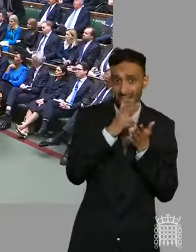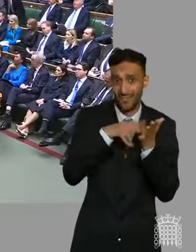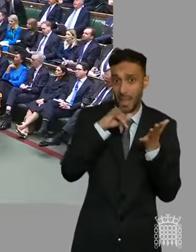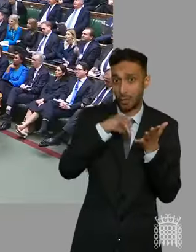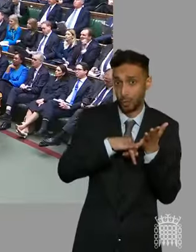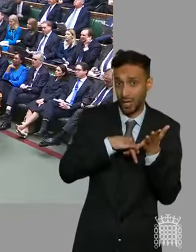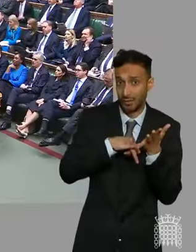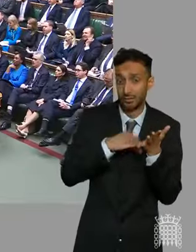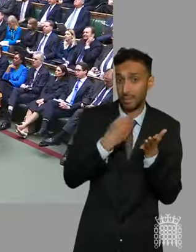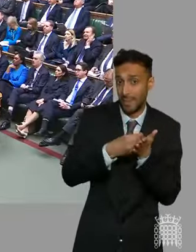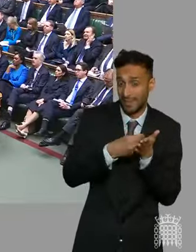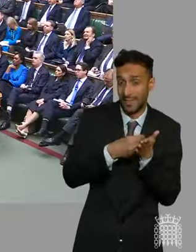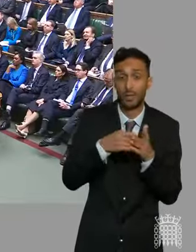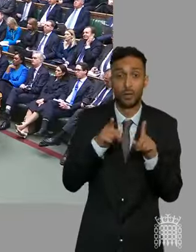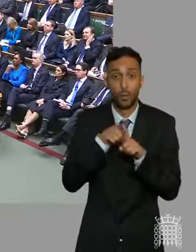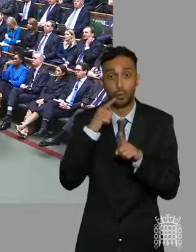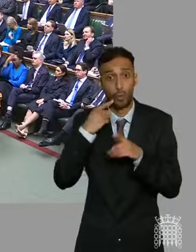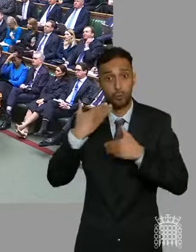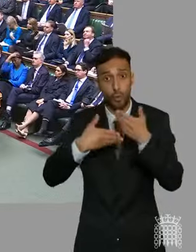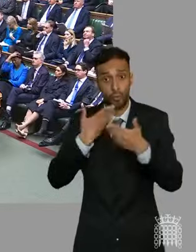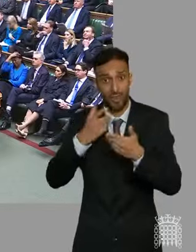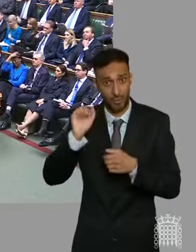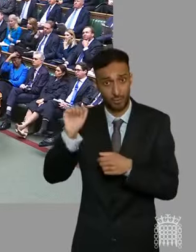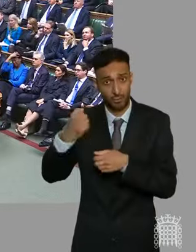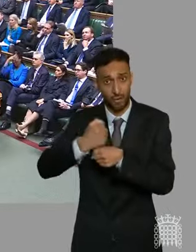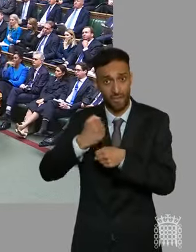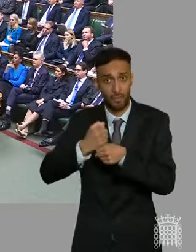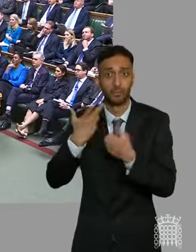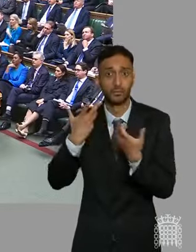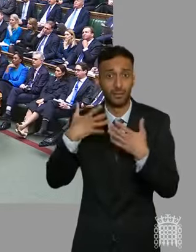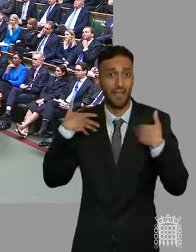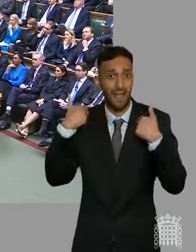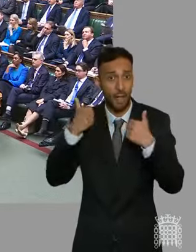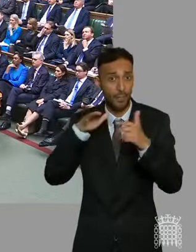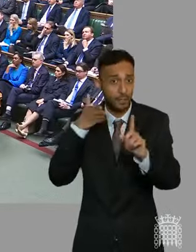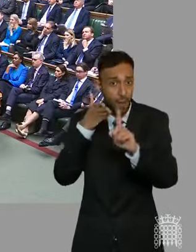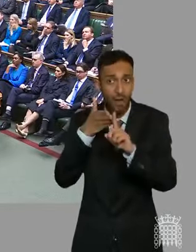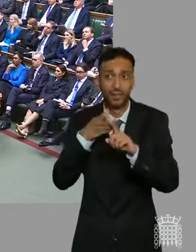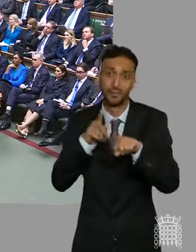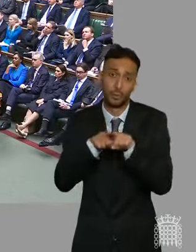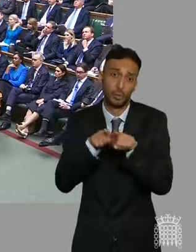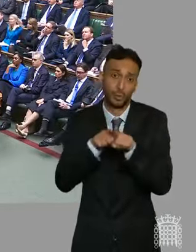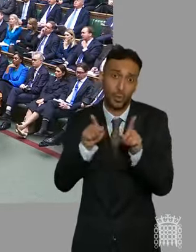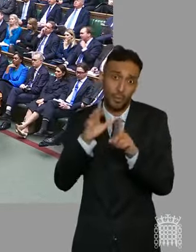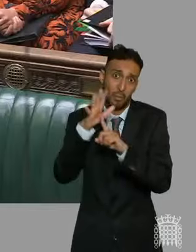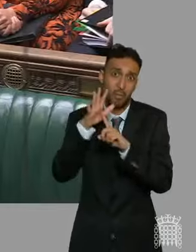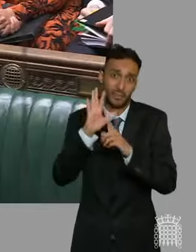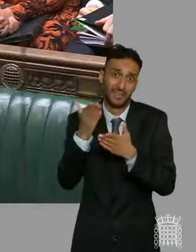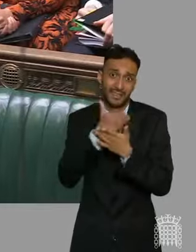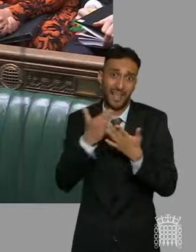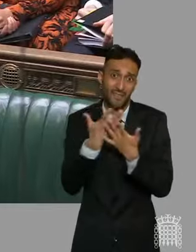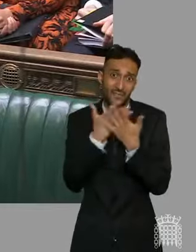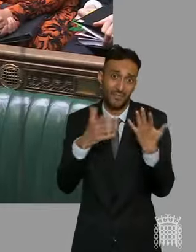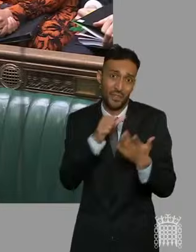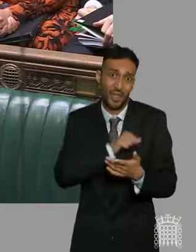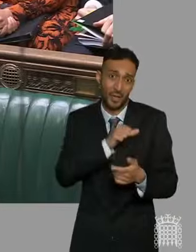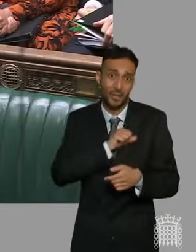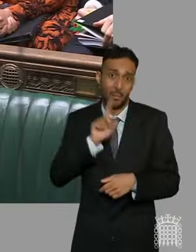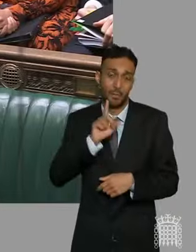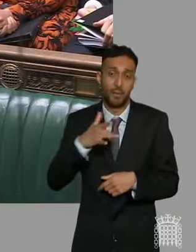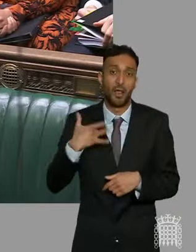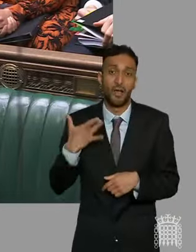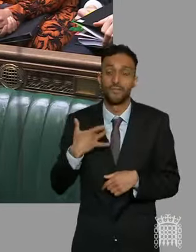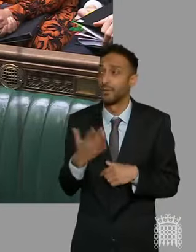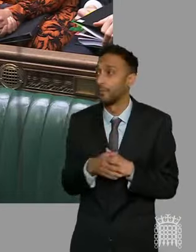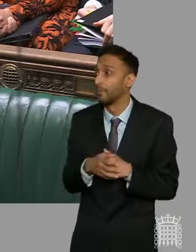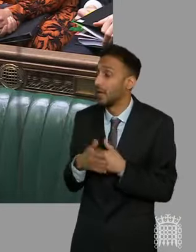lives? Prime Minister. Well, can I thank him for raising this, and can I thank him for using his authority and reputation to